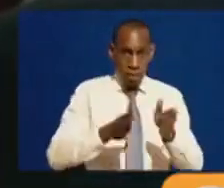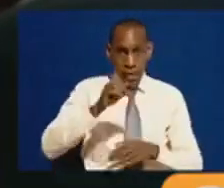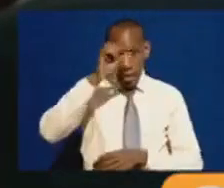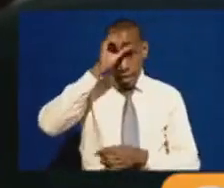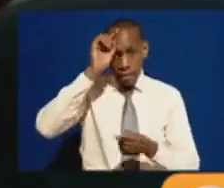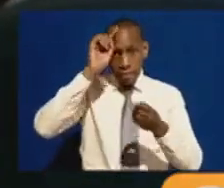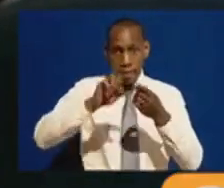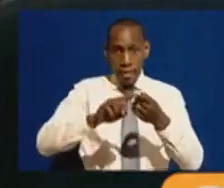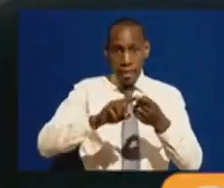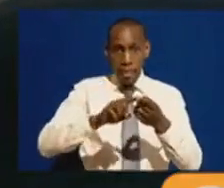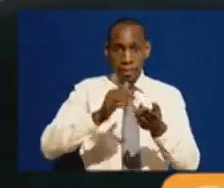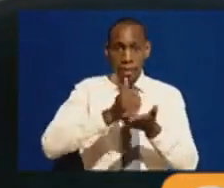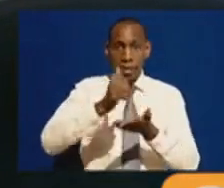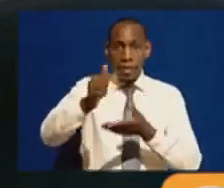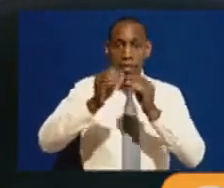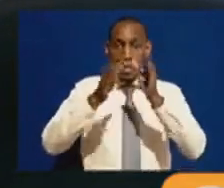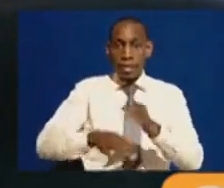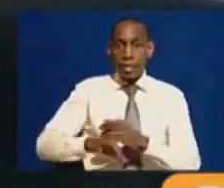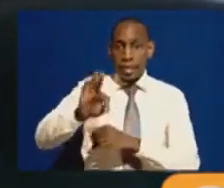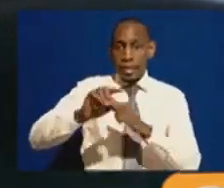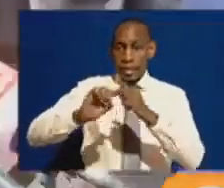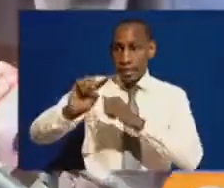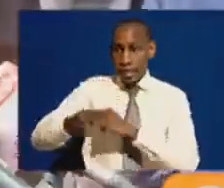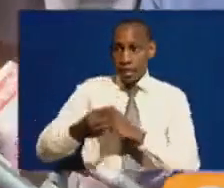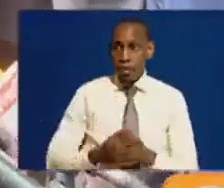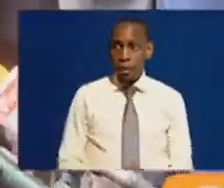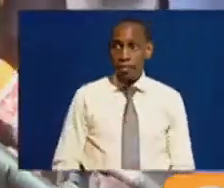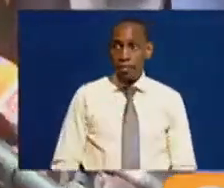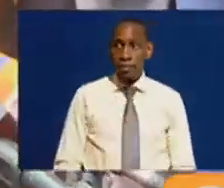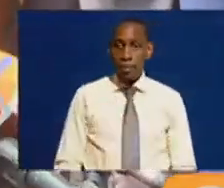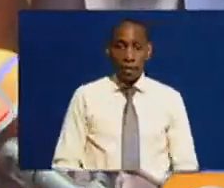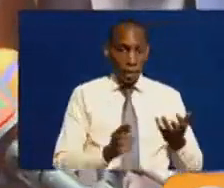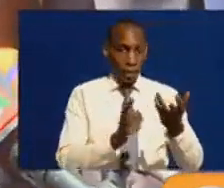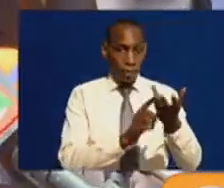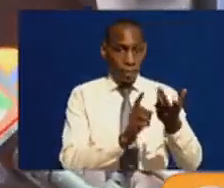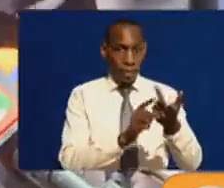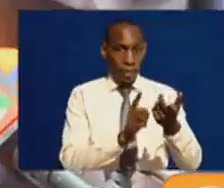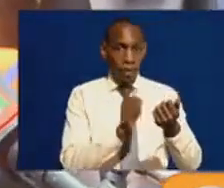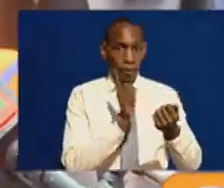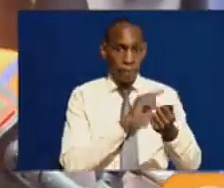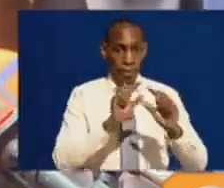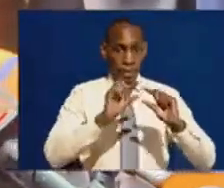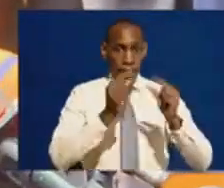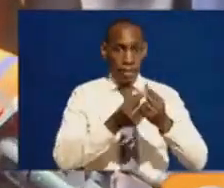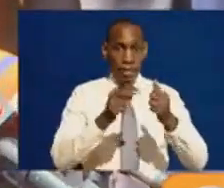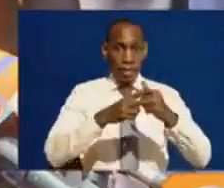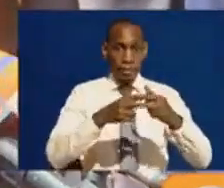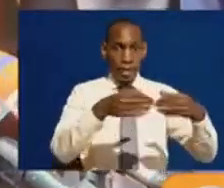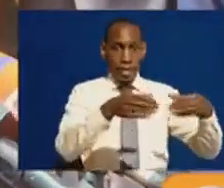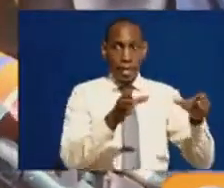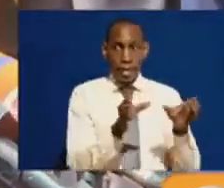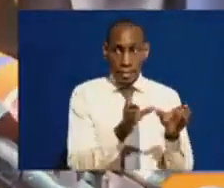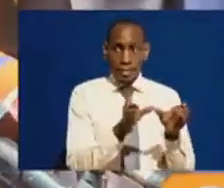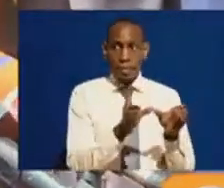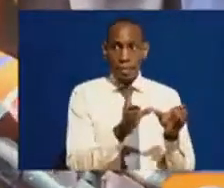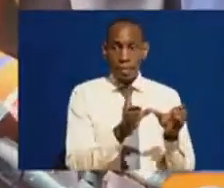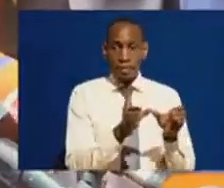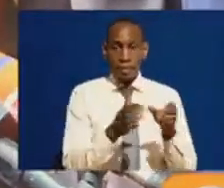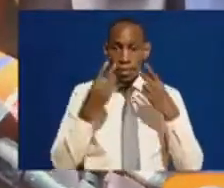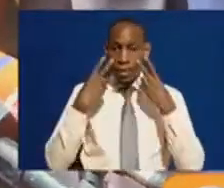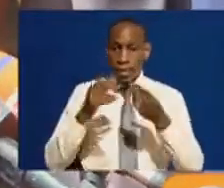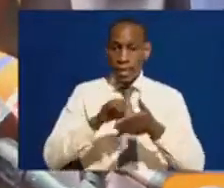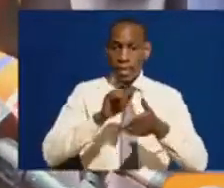kuwatuma walimu 1,036. We counted the number of grade 7 classes and we found that we have